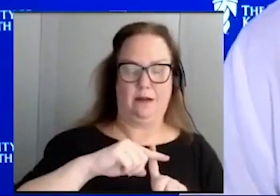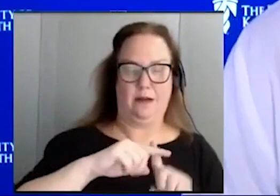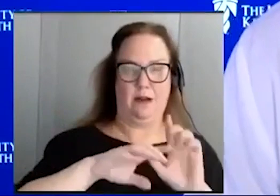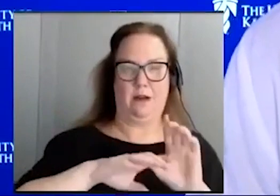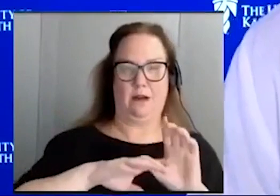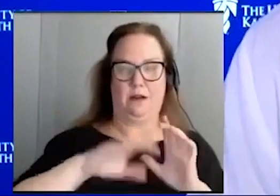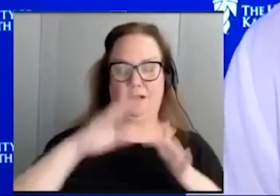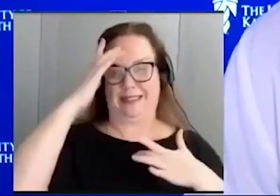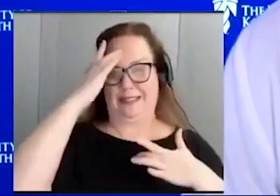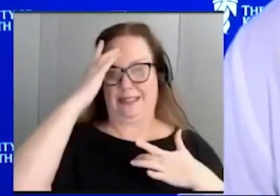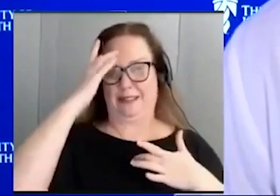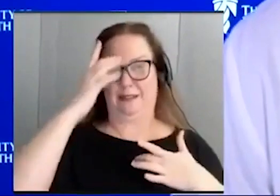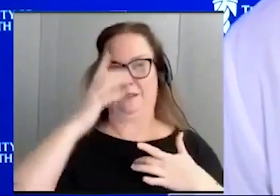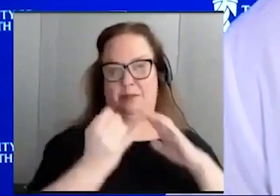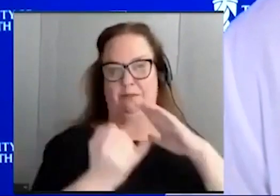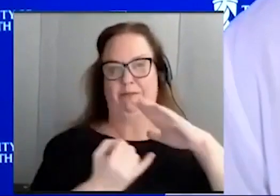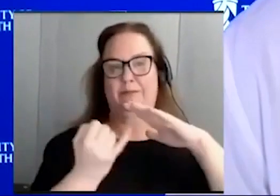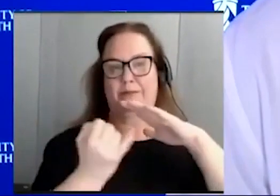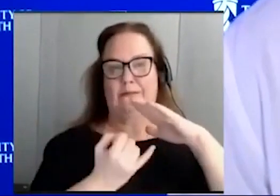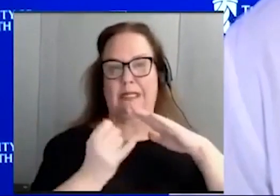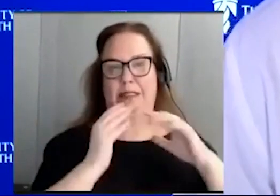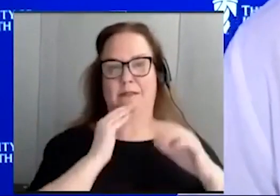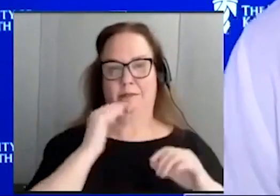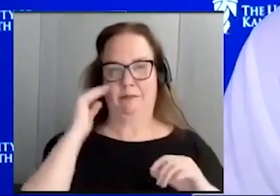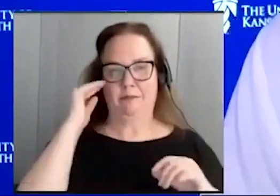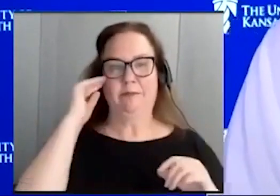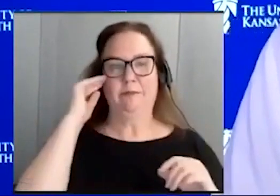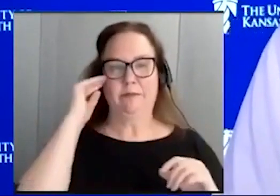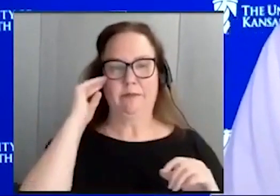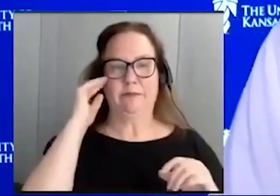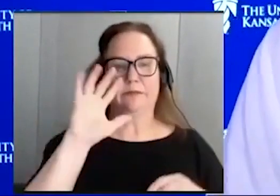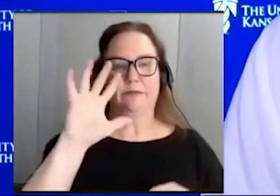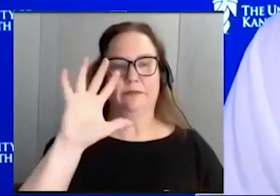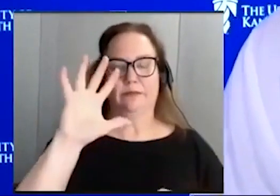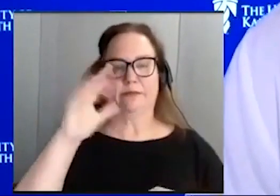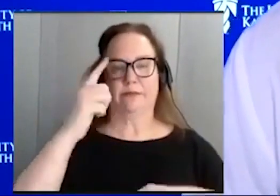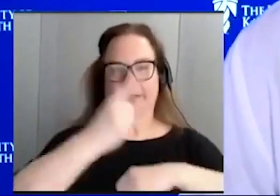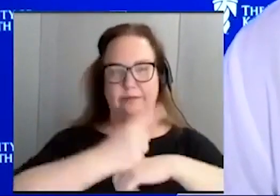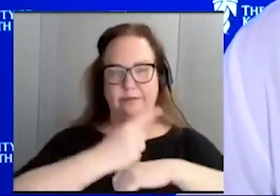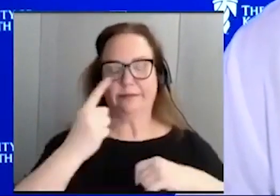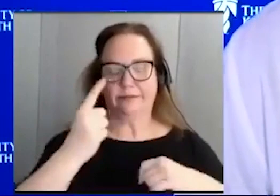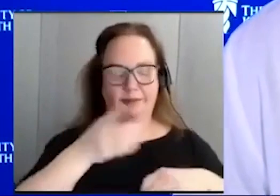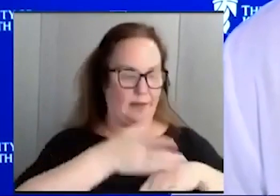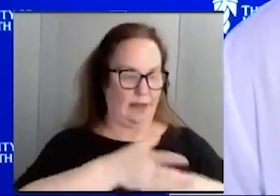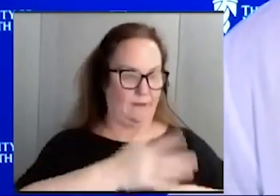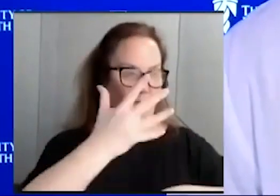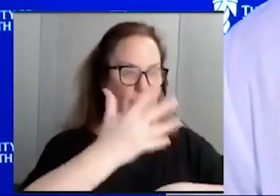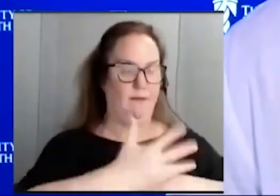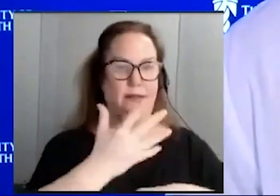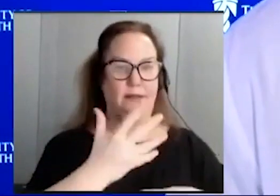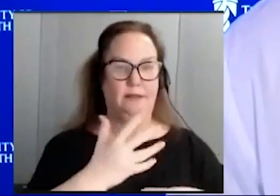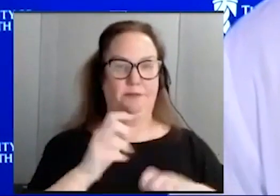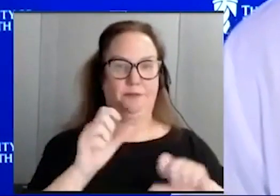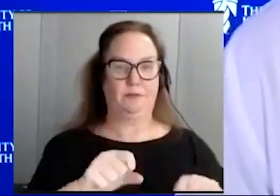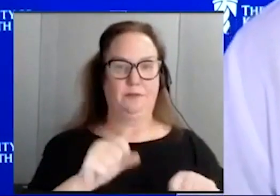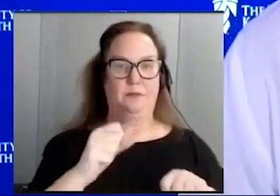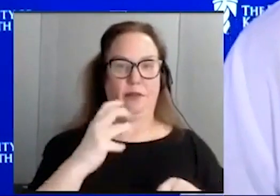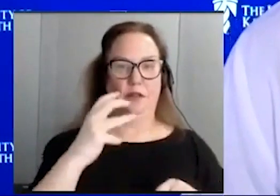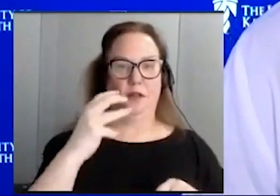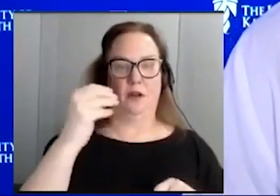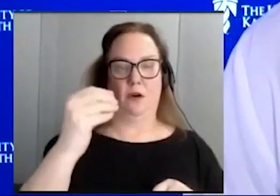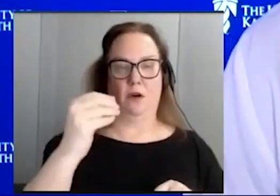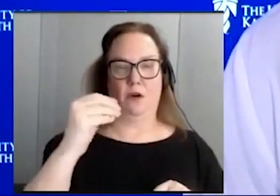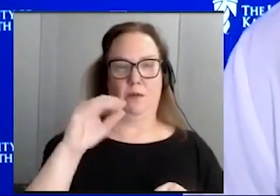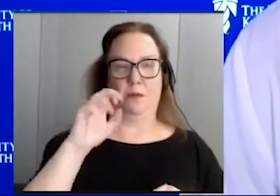should be isolated in your home for 5 days. After that 5 days, you are able to return back